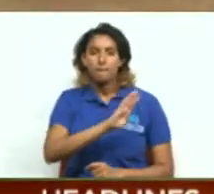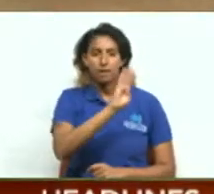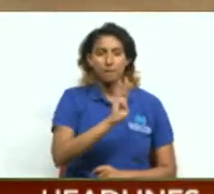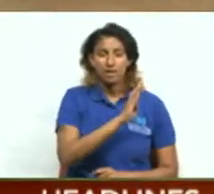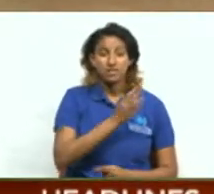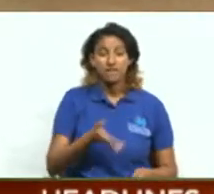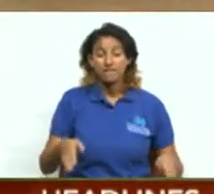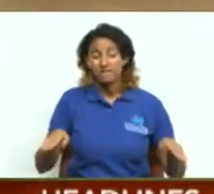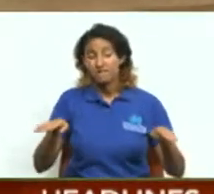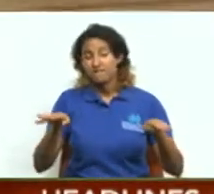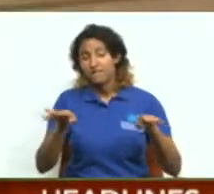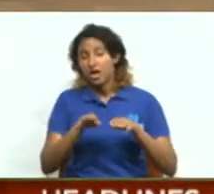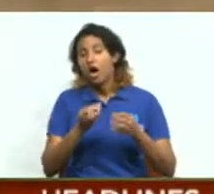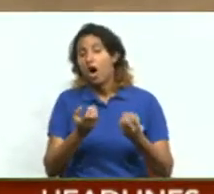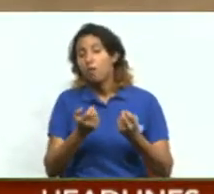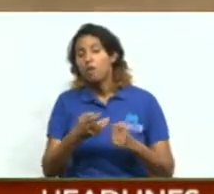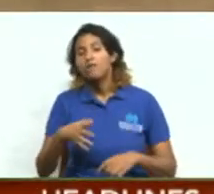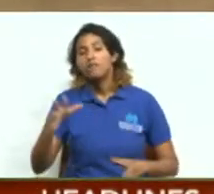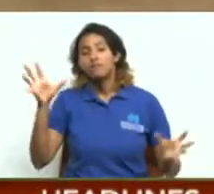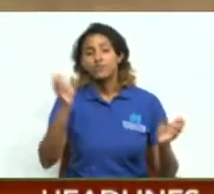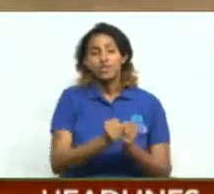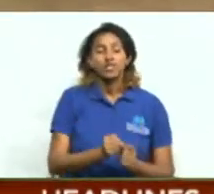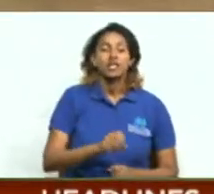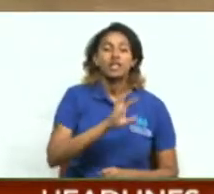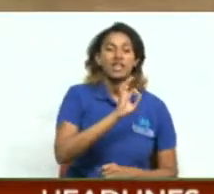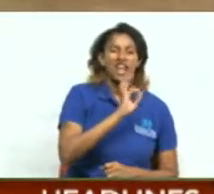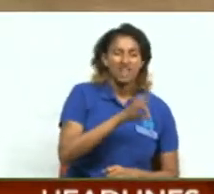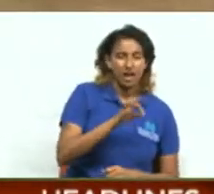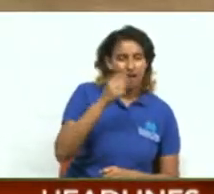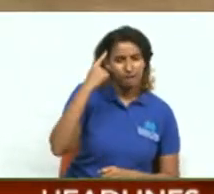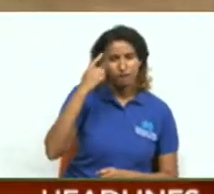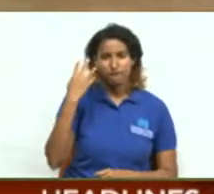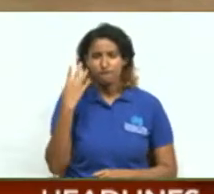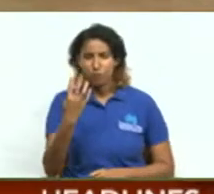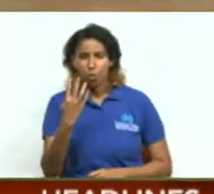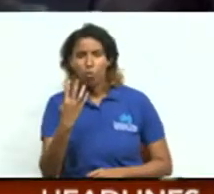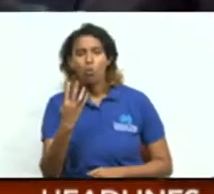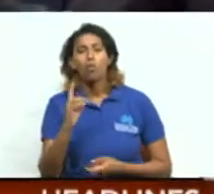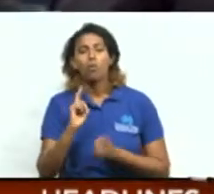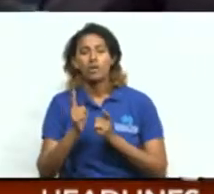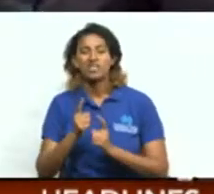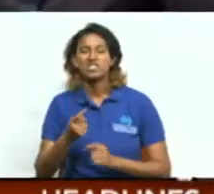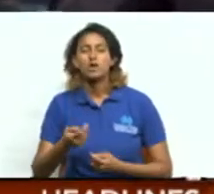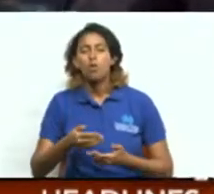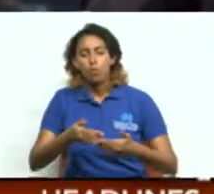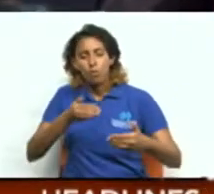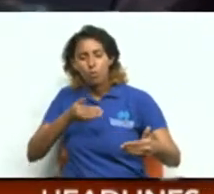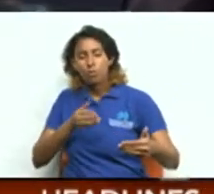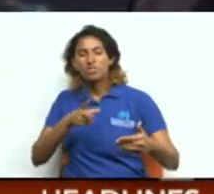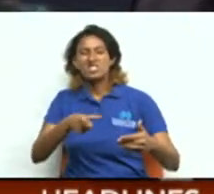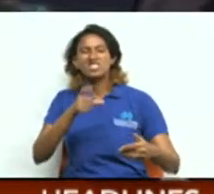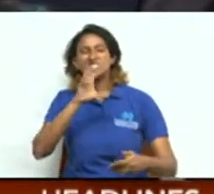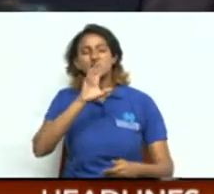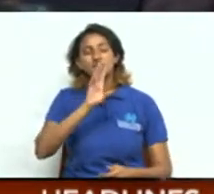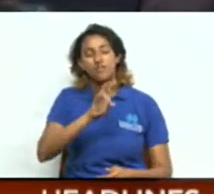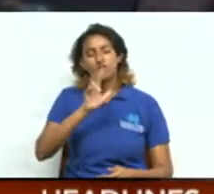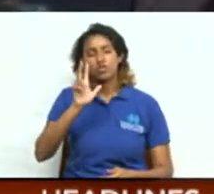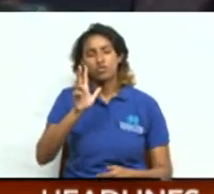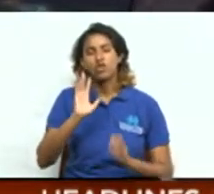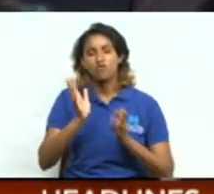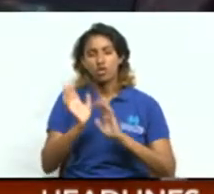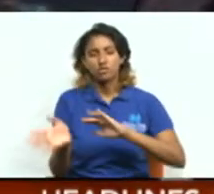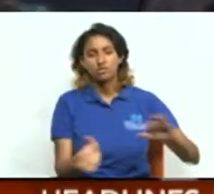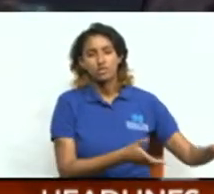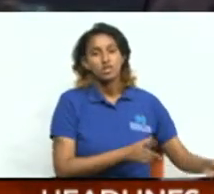day one on 99 for 4, 73 runs behind. Looking forward to day two. TNT's senior hockey